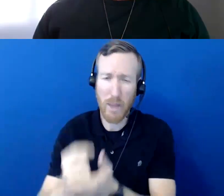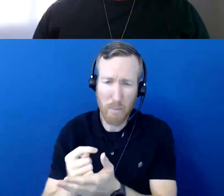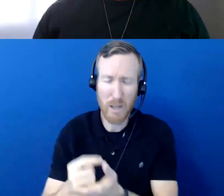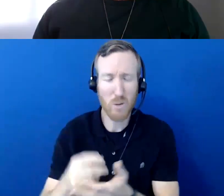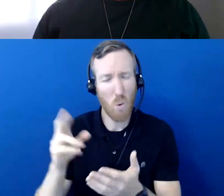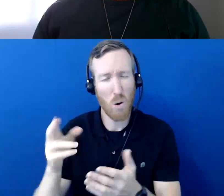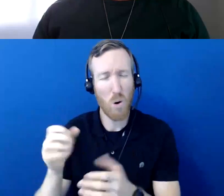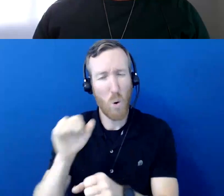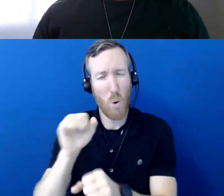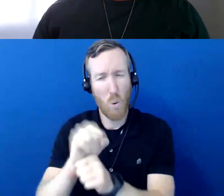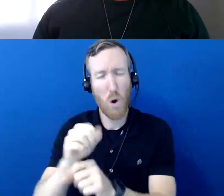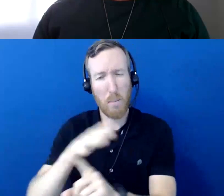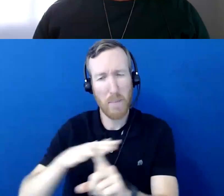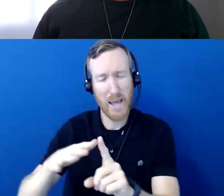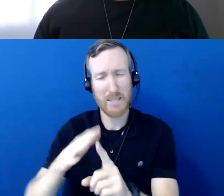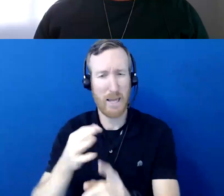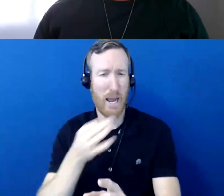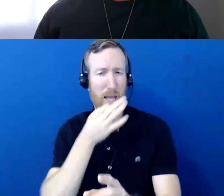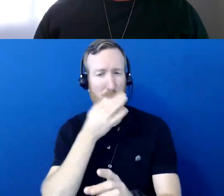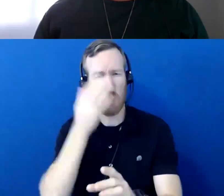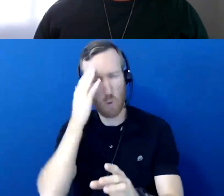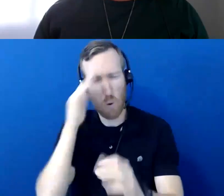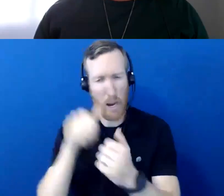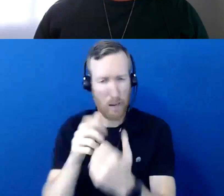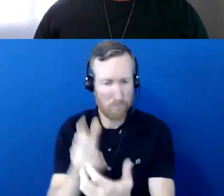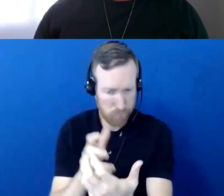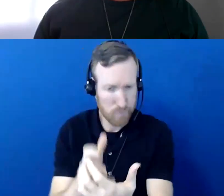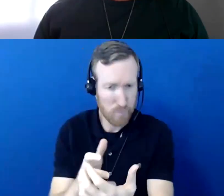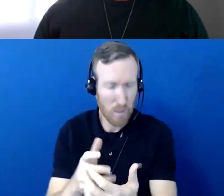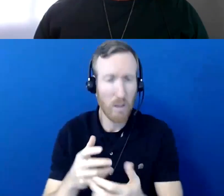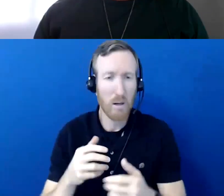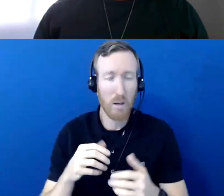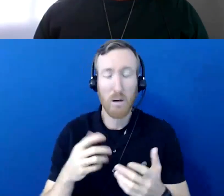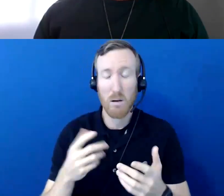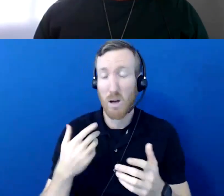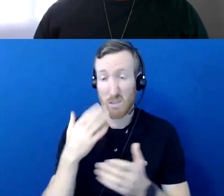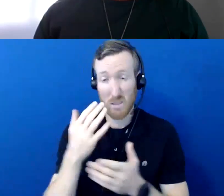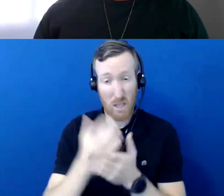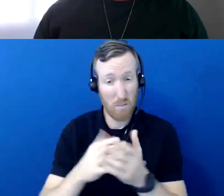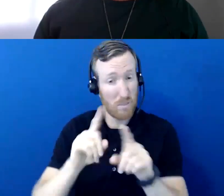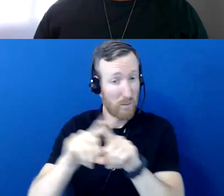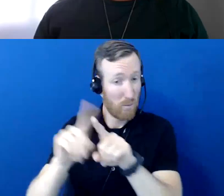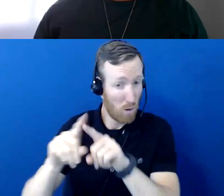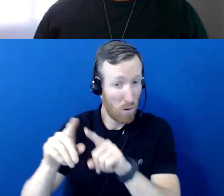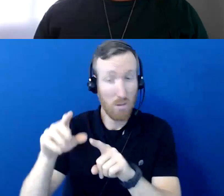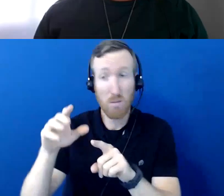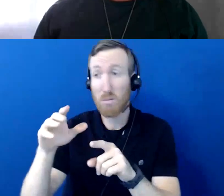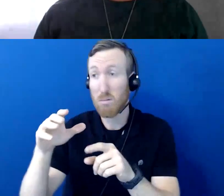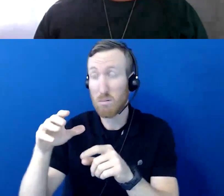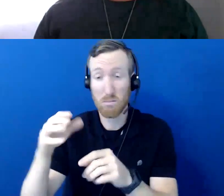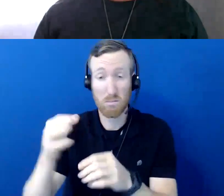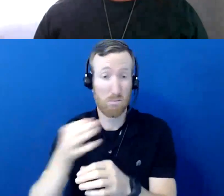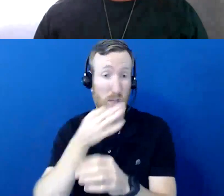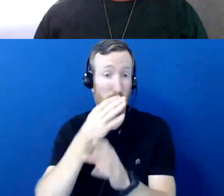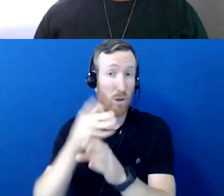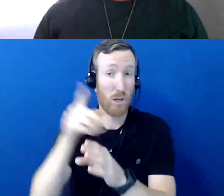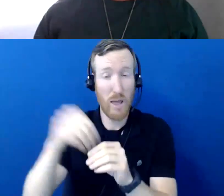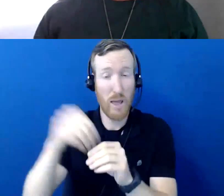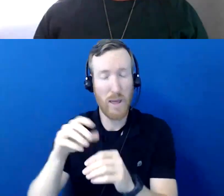in several areas of the federal public service, including our colleagues from the adaptive